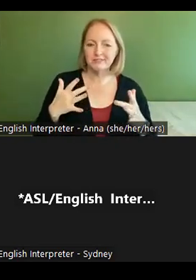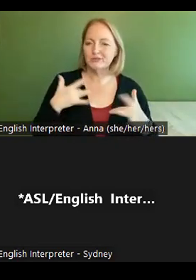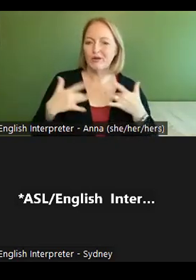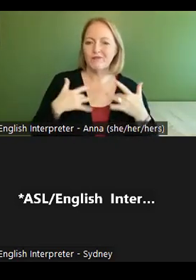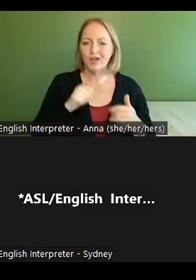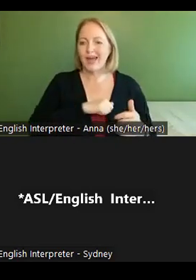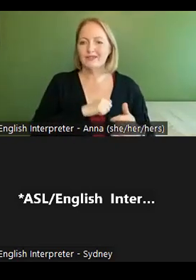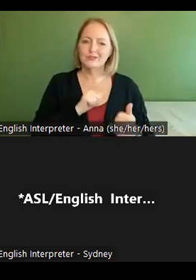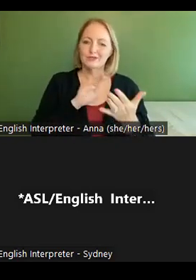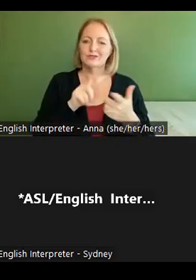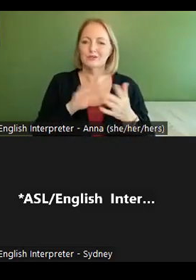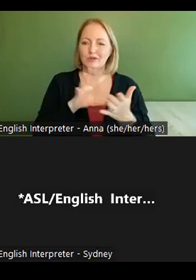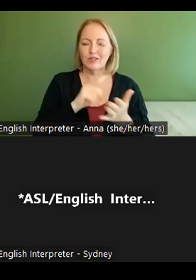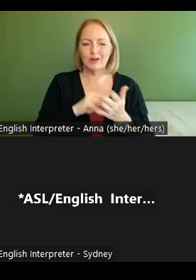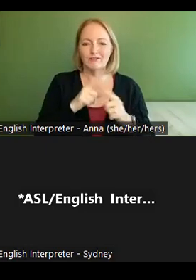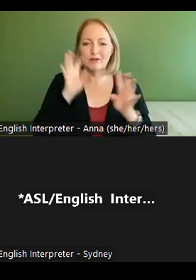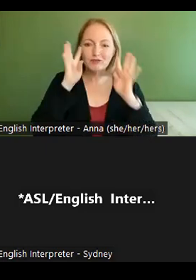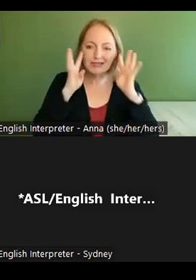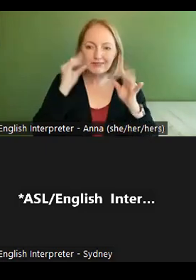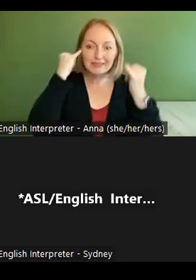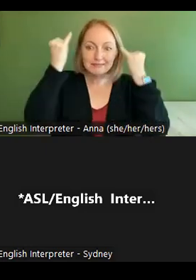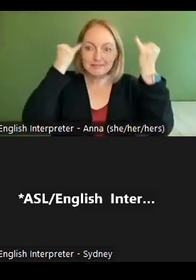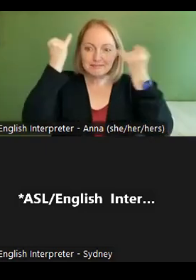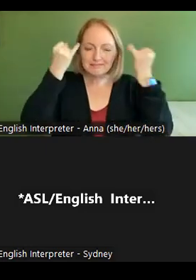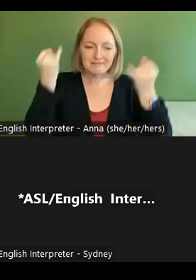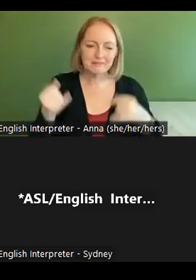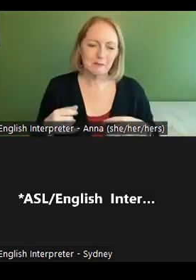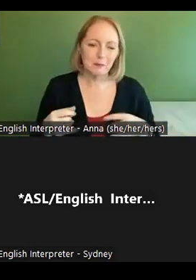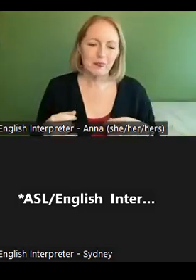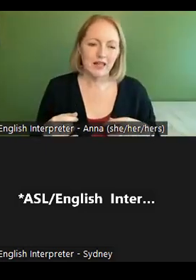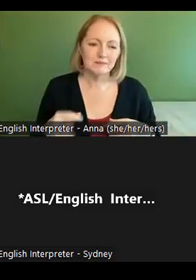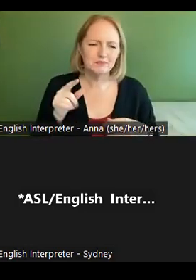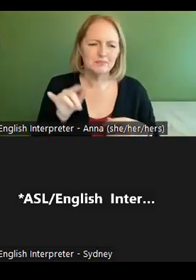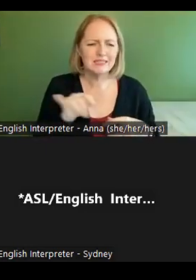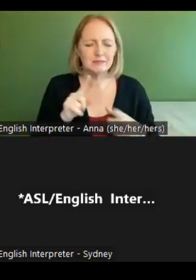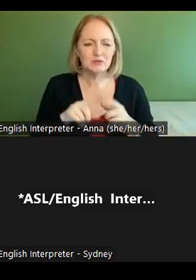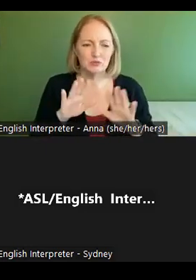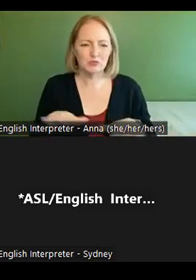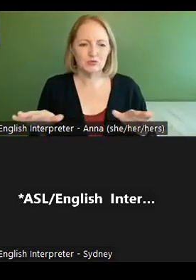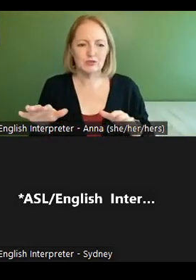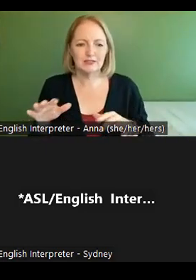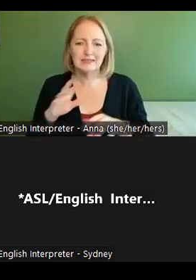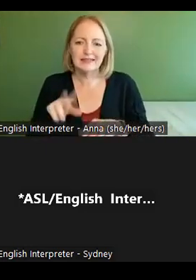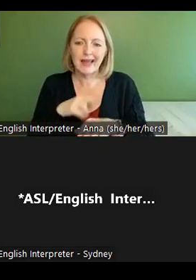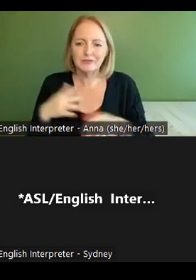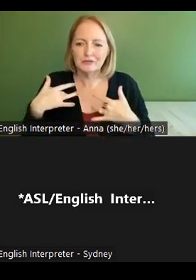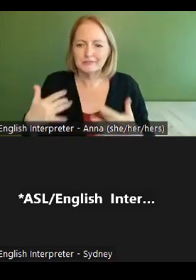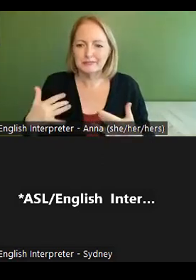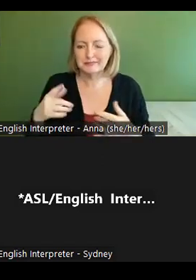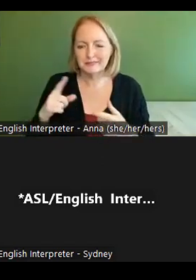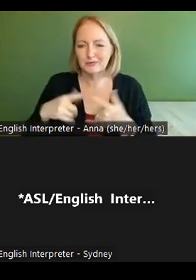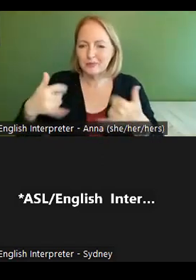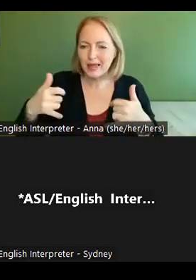toward learning based on creativity and imagination. This is similar to children's natural tendency toward play